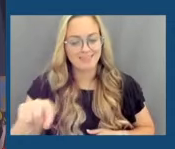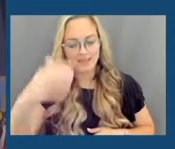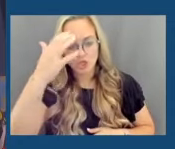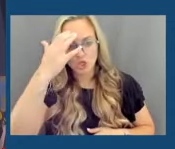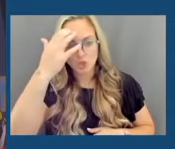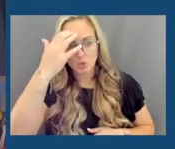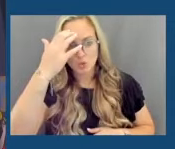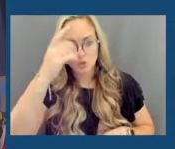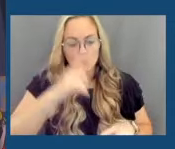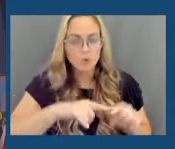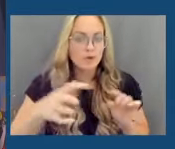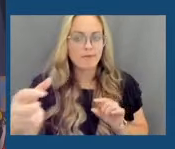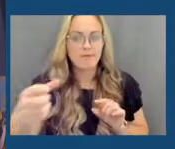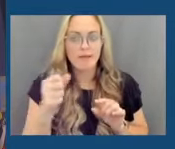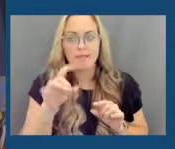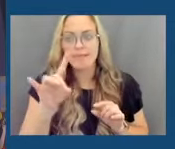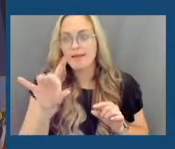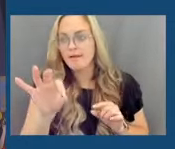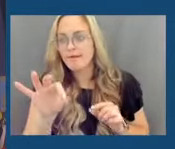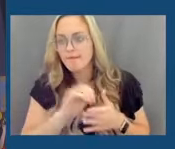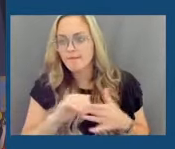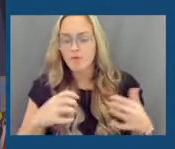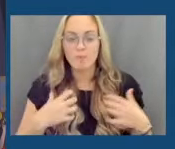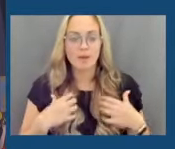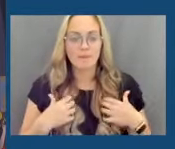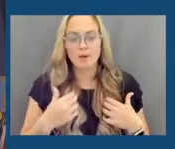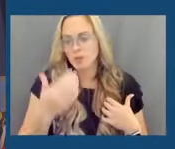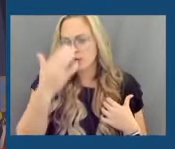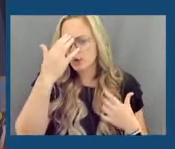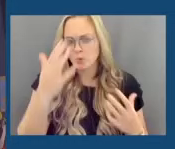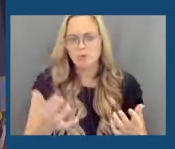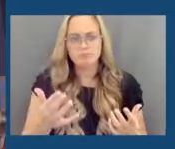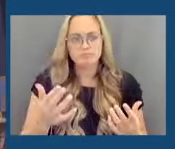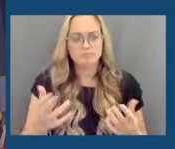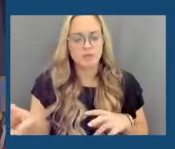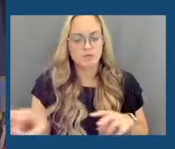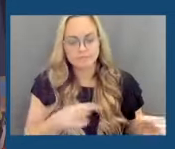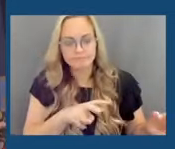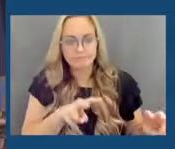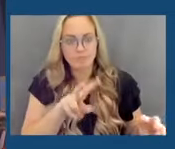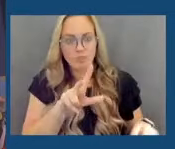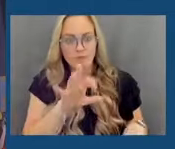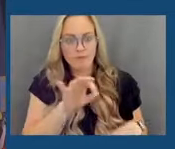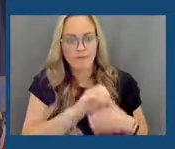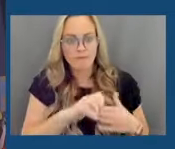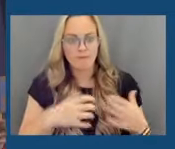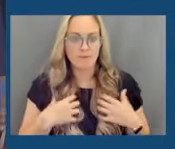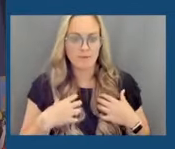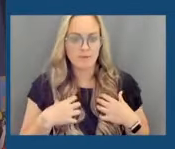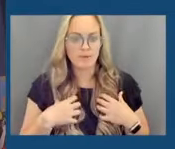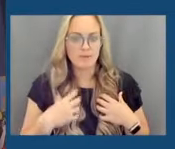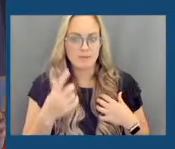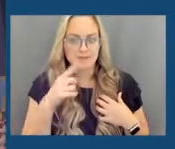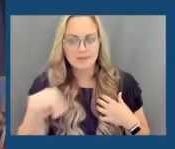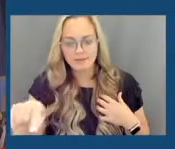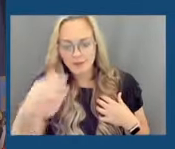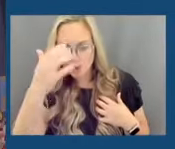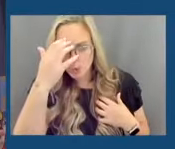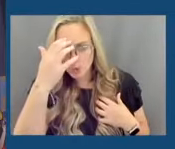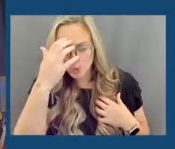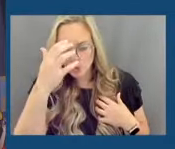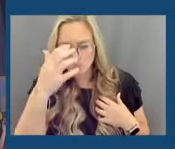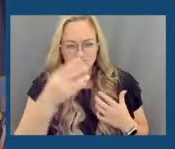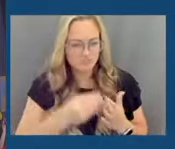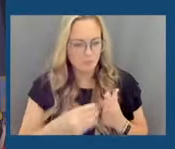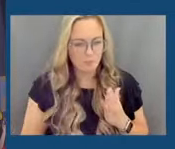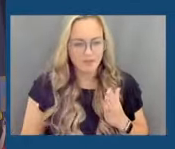couldn't grab the $89 backpack. They immediately gravitated to the $39 one because they knew that there would be too much for their